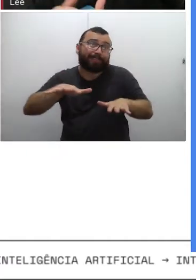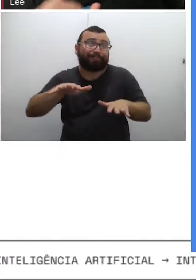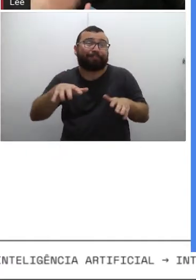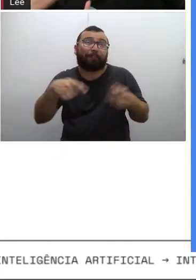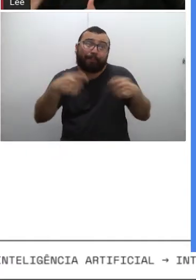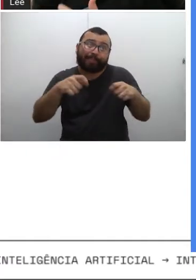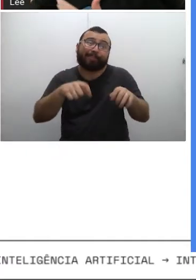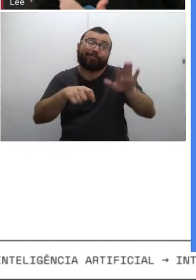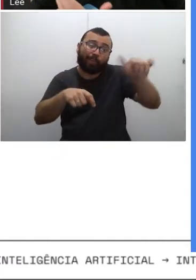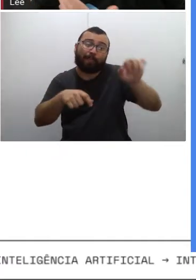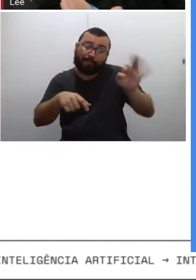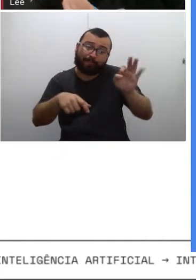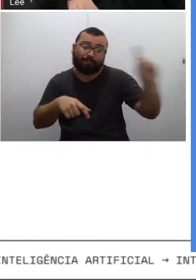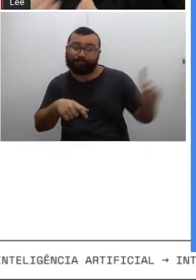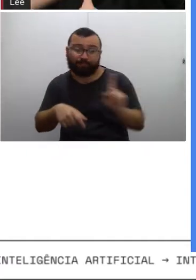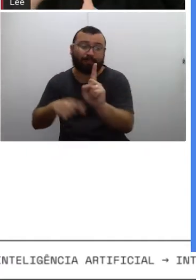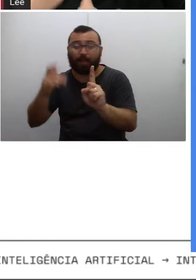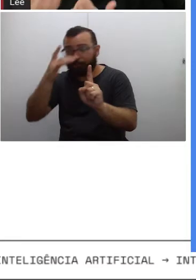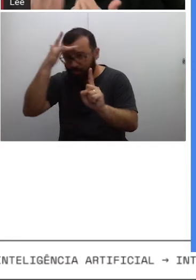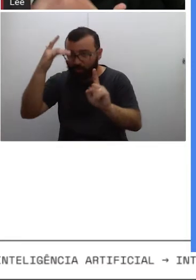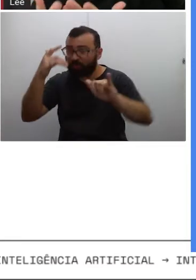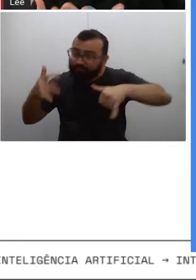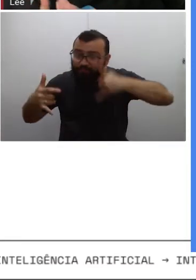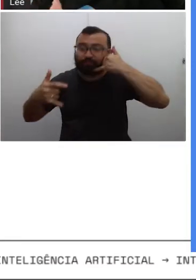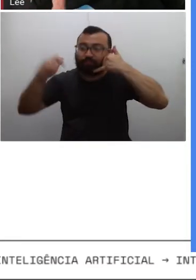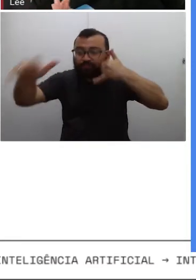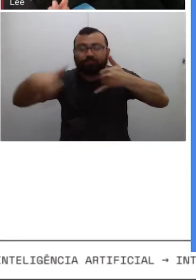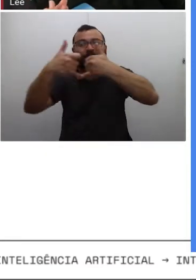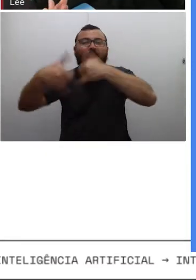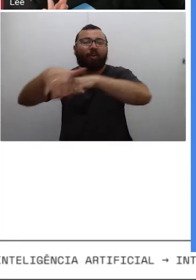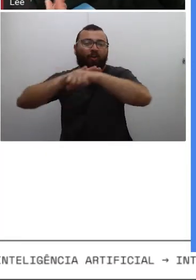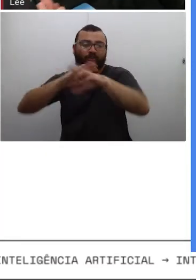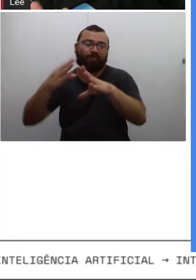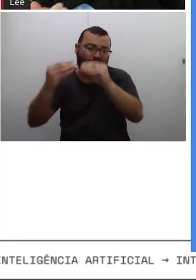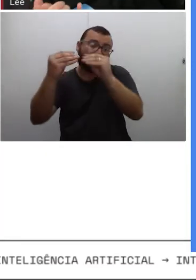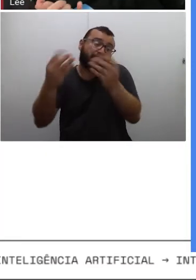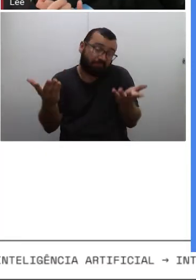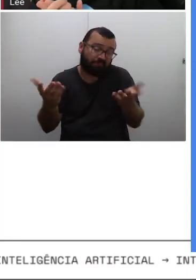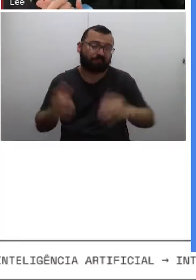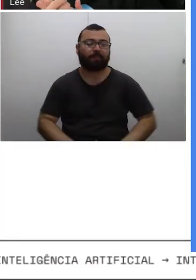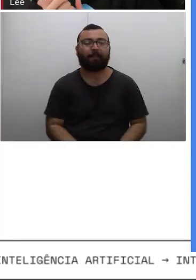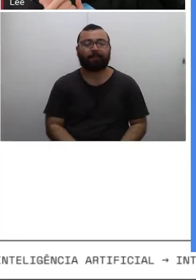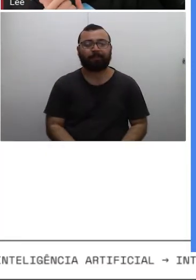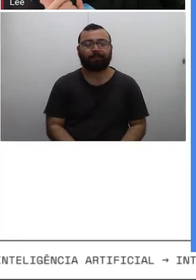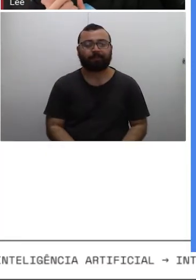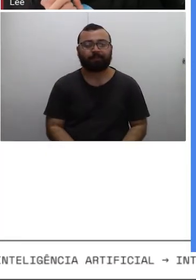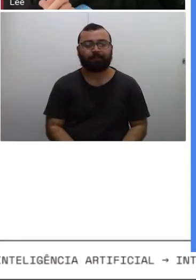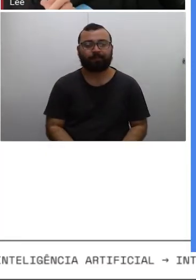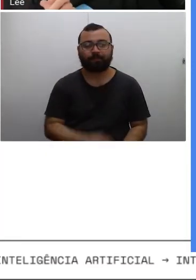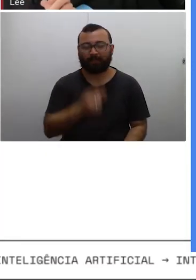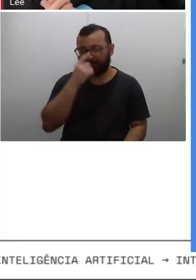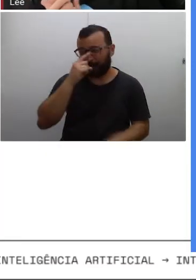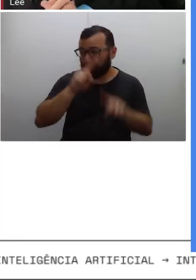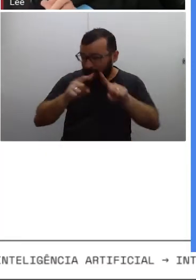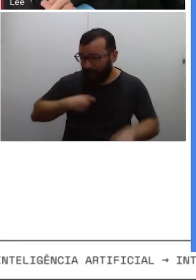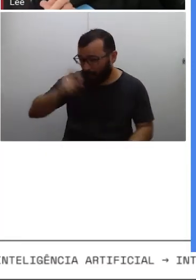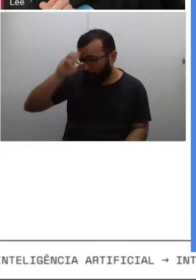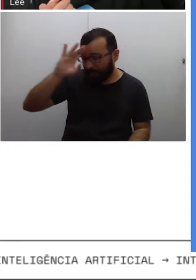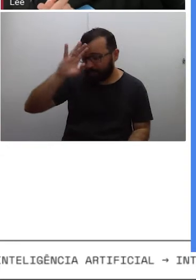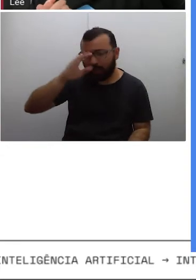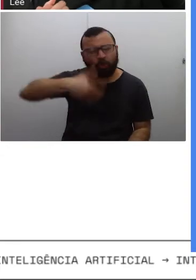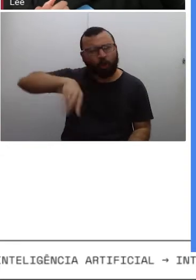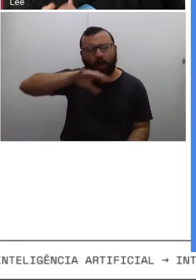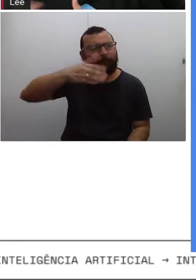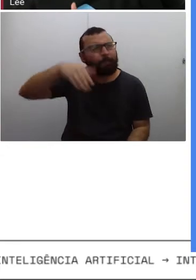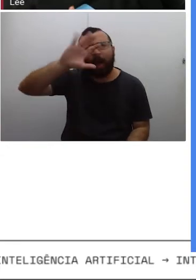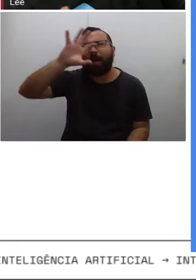human where the user picks up the phone and talks to an employee. But I think the biggest learning of